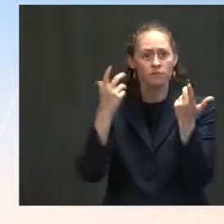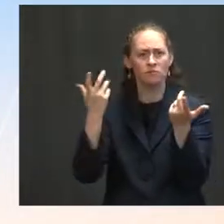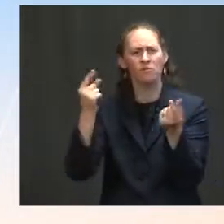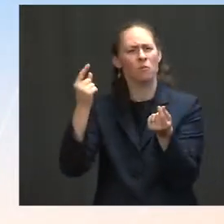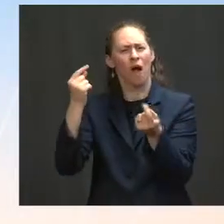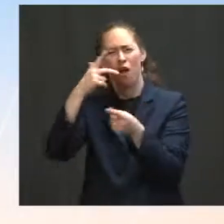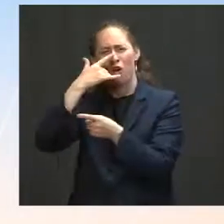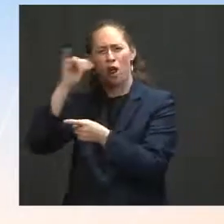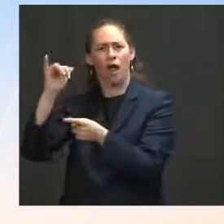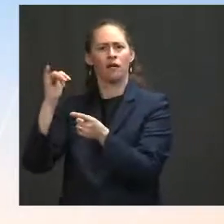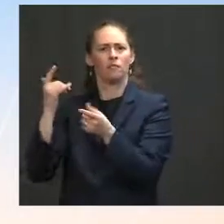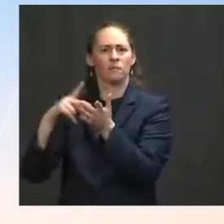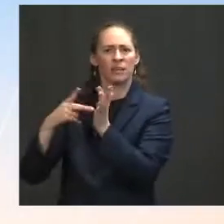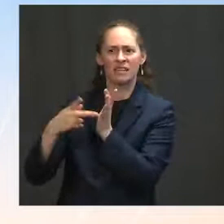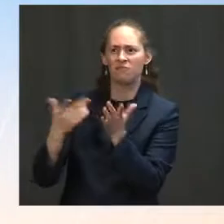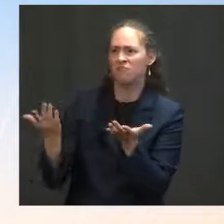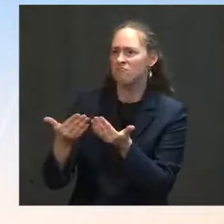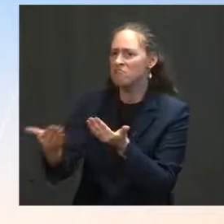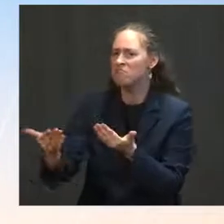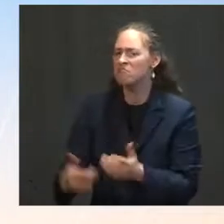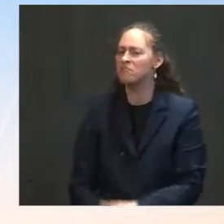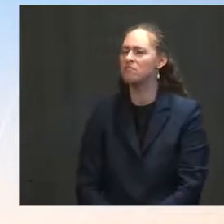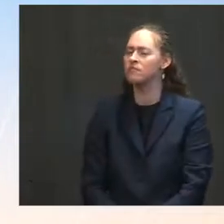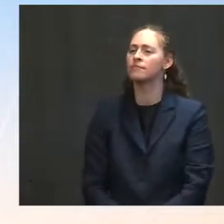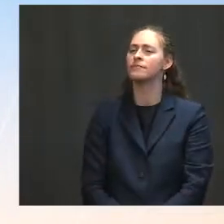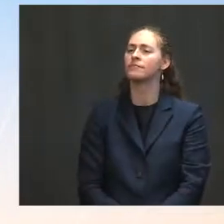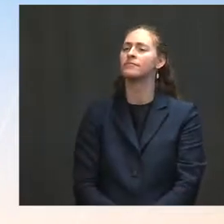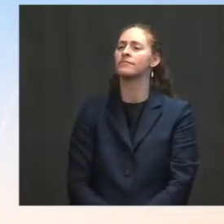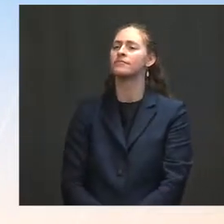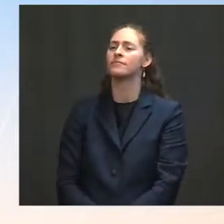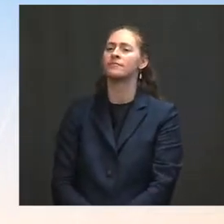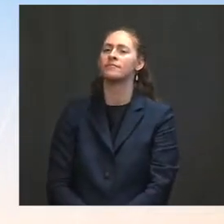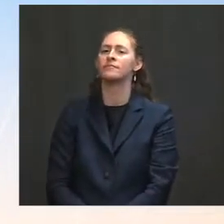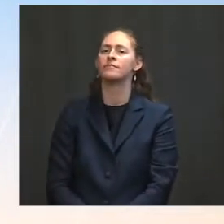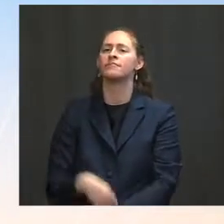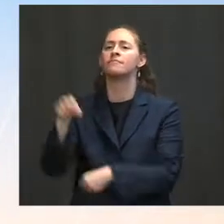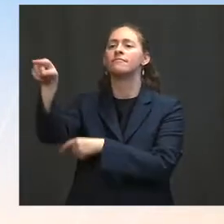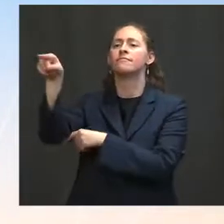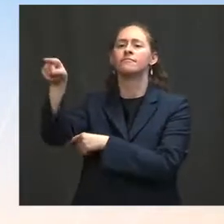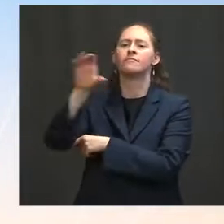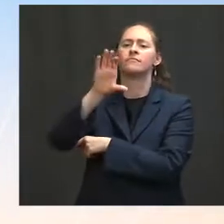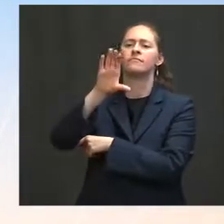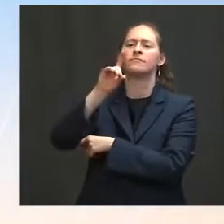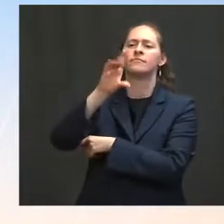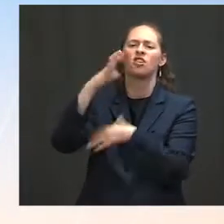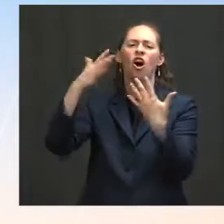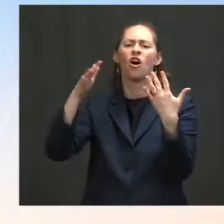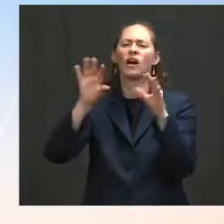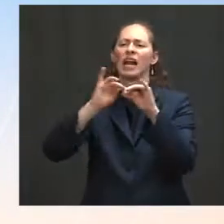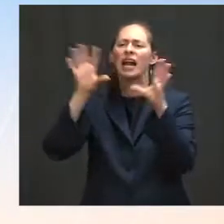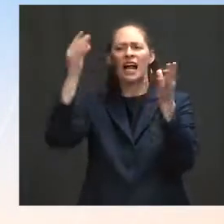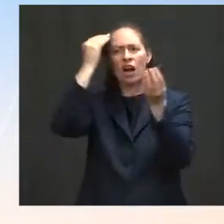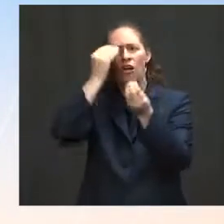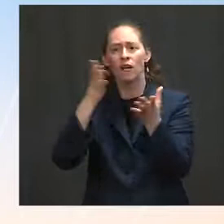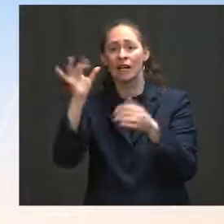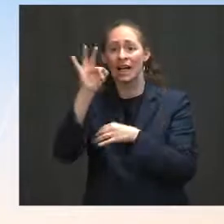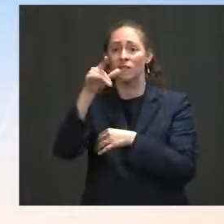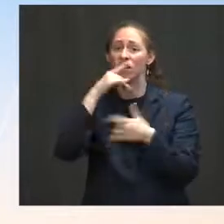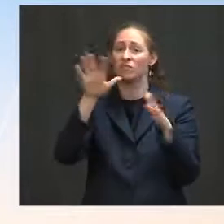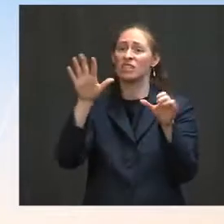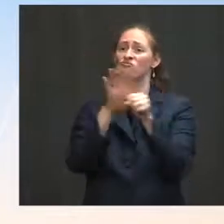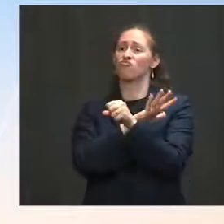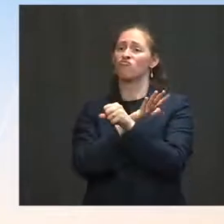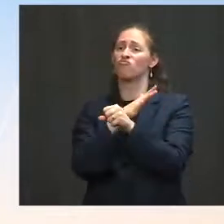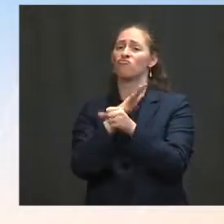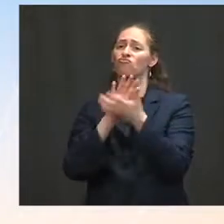statement last night after the announcement by Pfizer, making clear that Americans who have been fully vaccinated do not need a booster shot at this time.